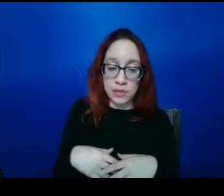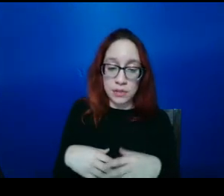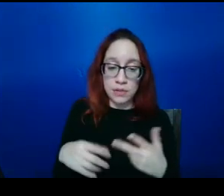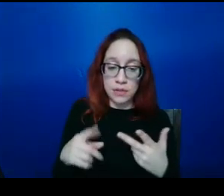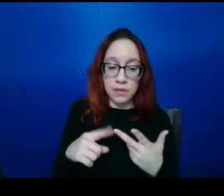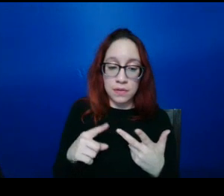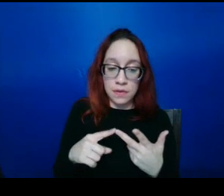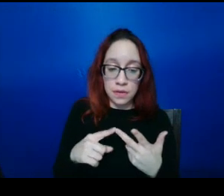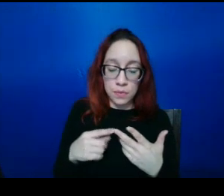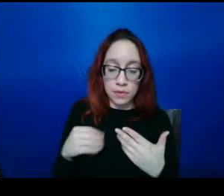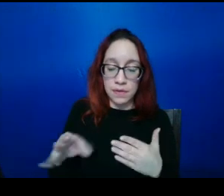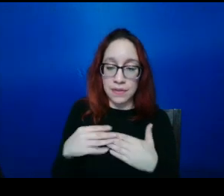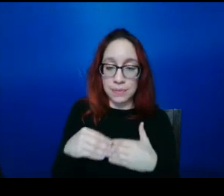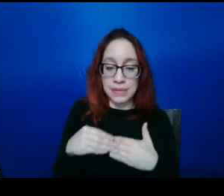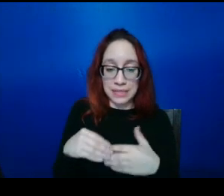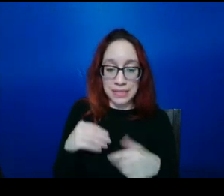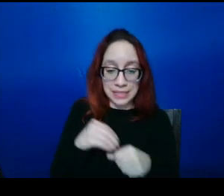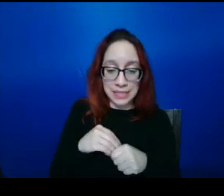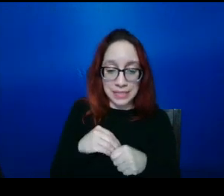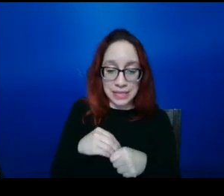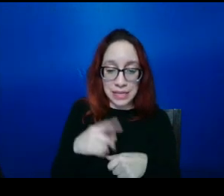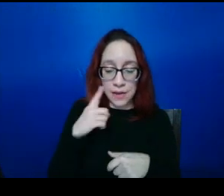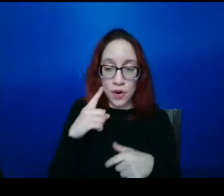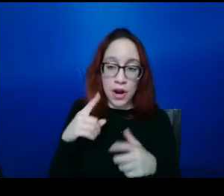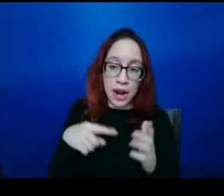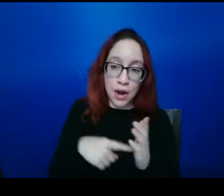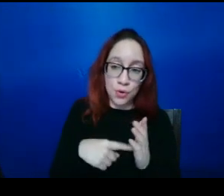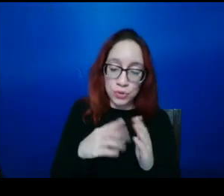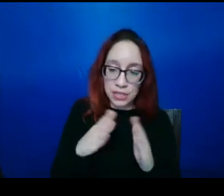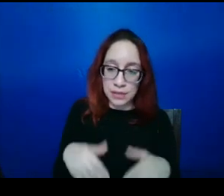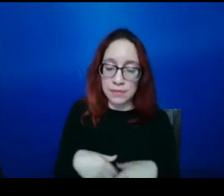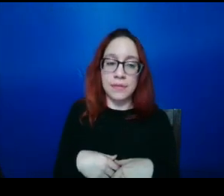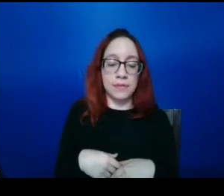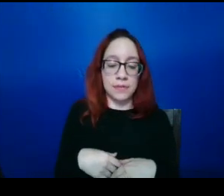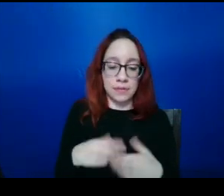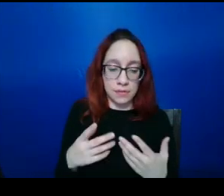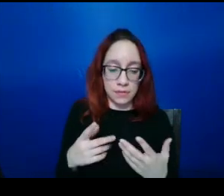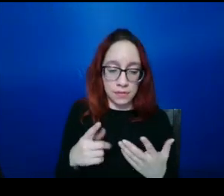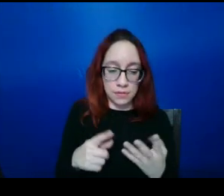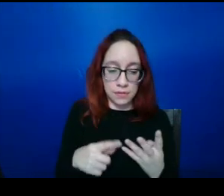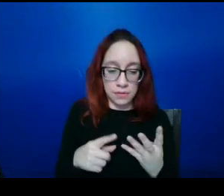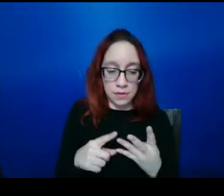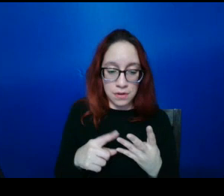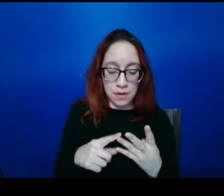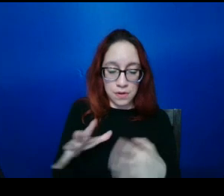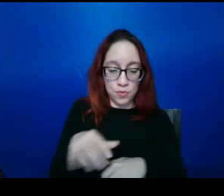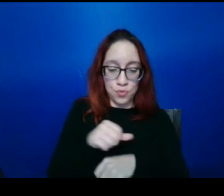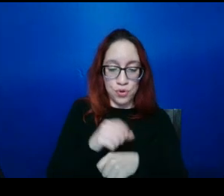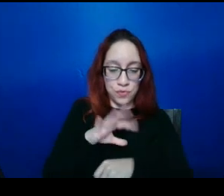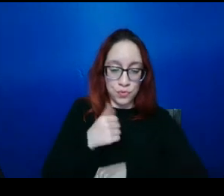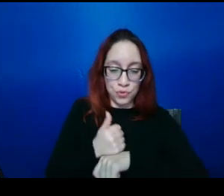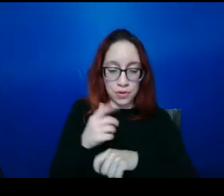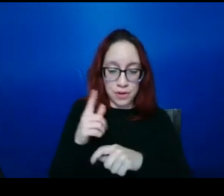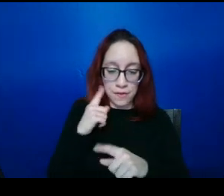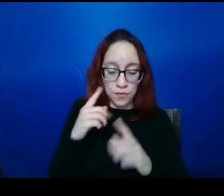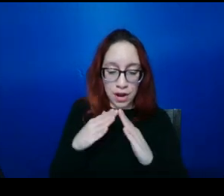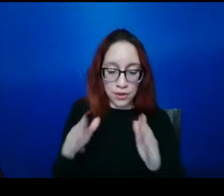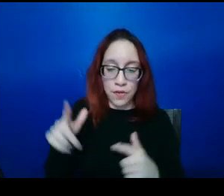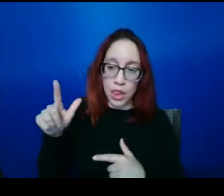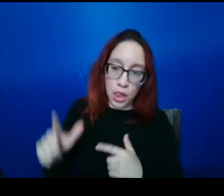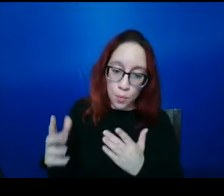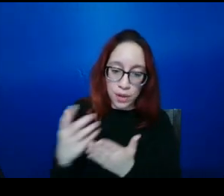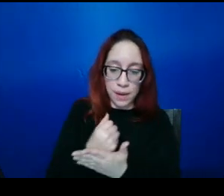is the allowance of flexible intensity for affordable housing. The reservation of infrastructure capacity for housing for very low income